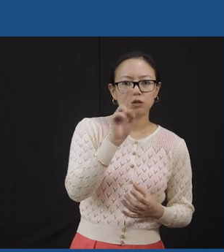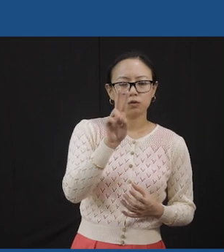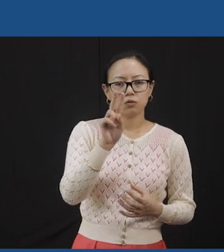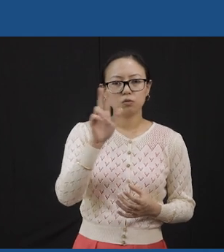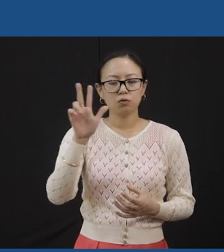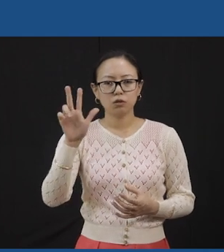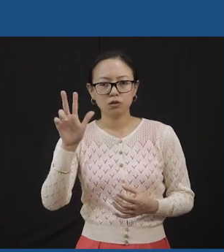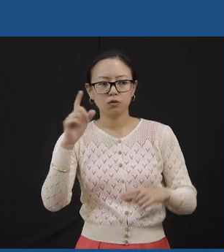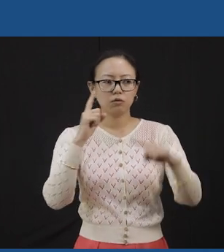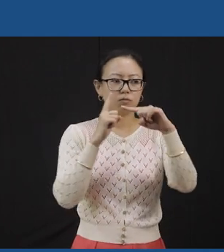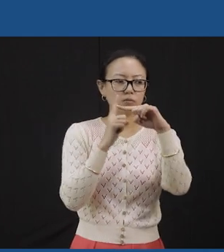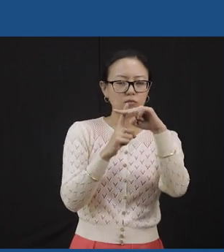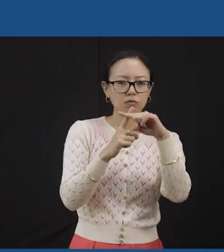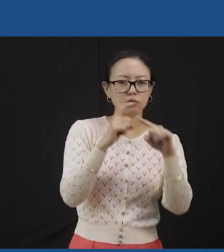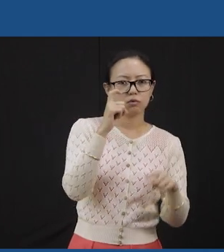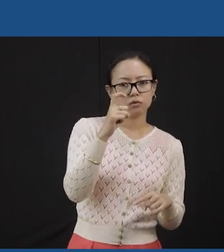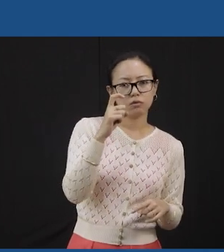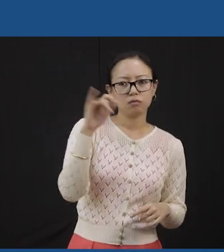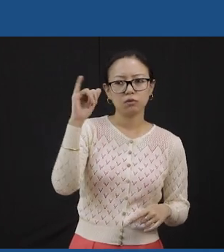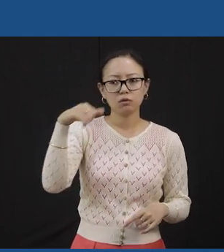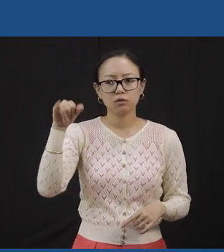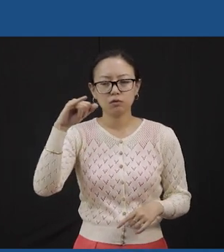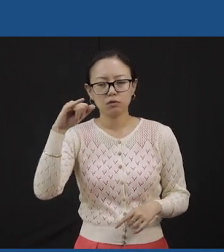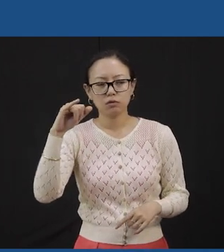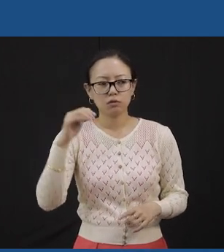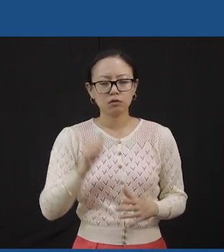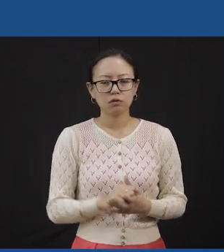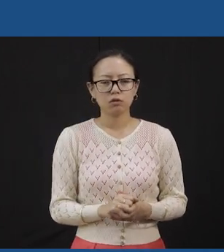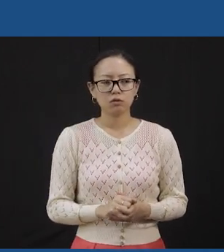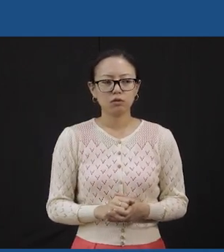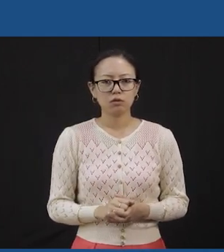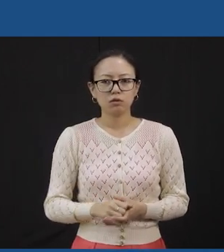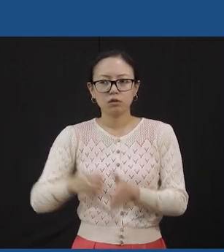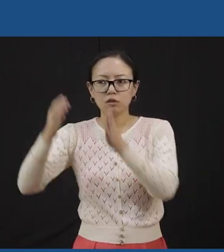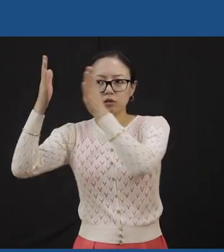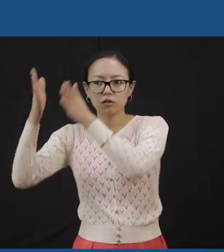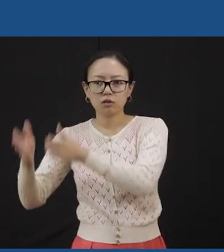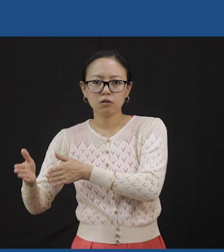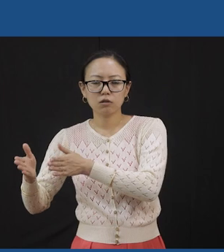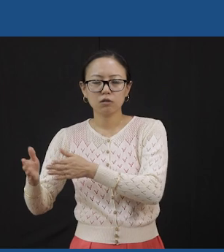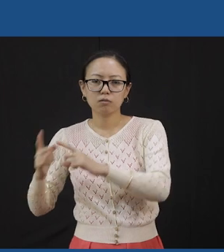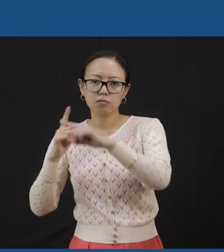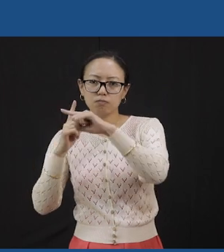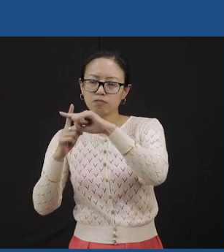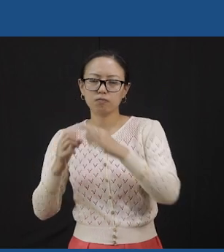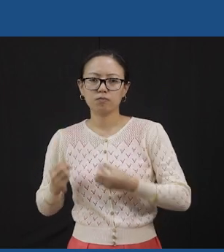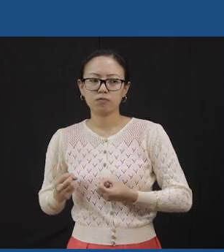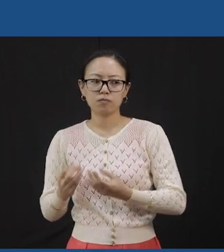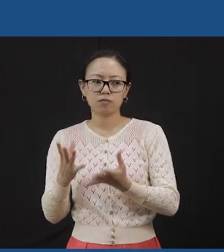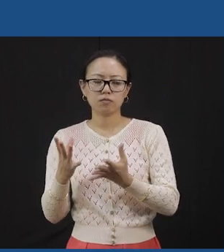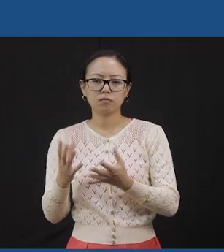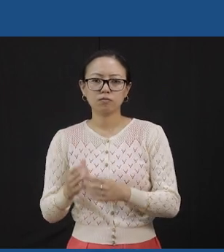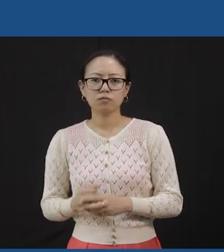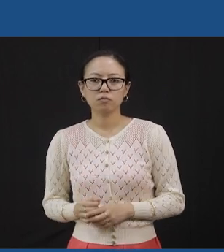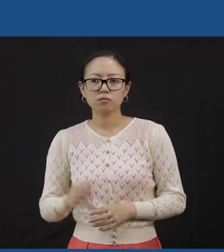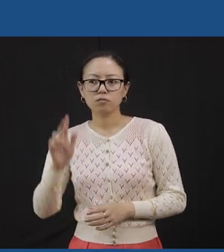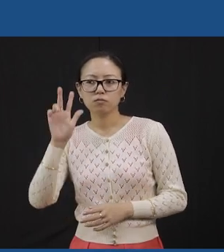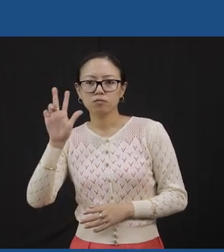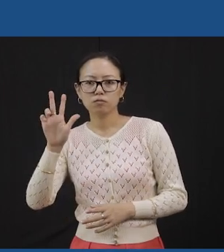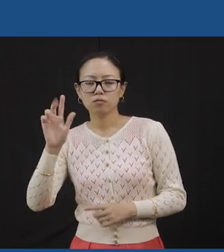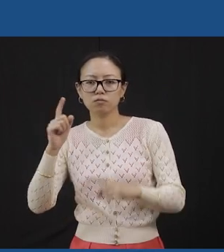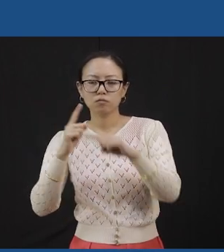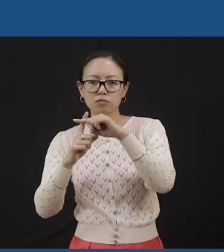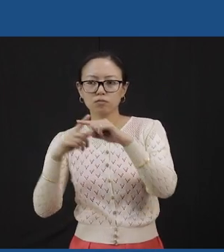128 plus 76. We will start adding from 1's place. That is 8 plus 6